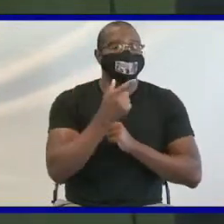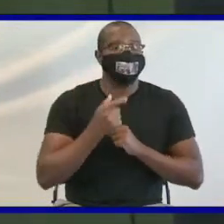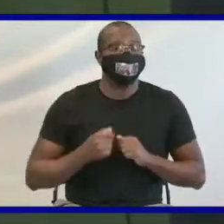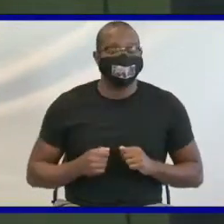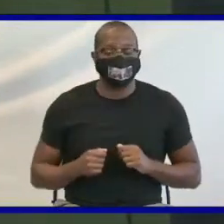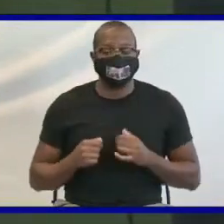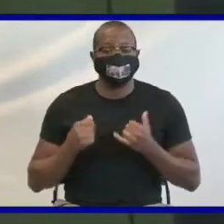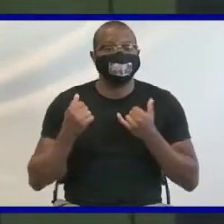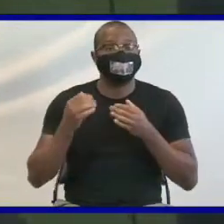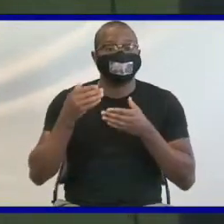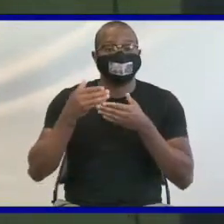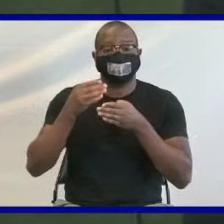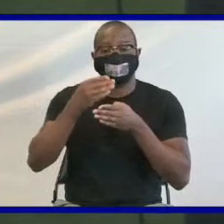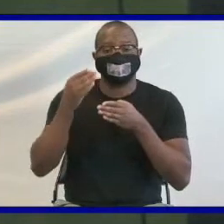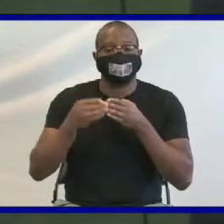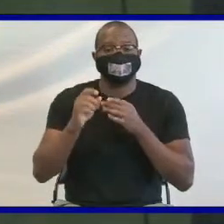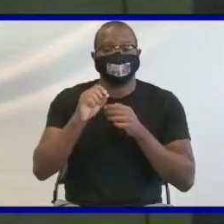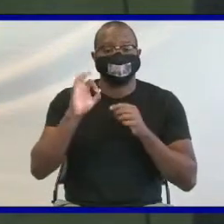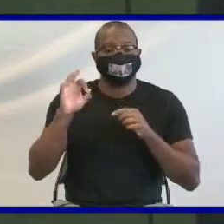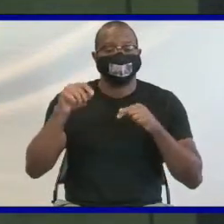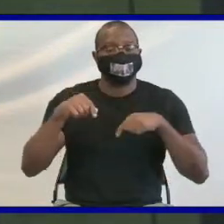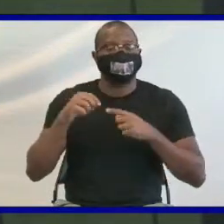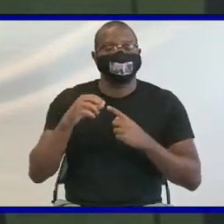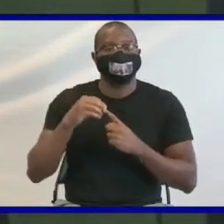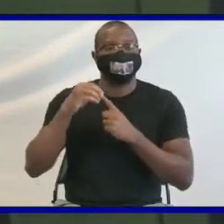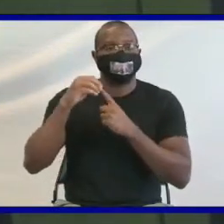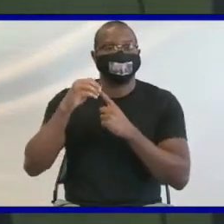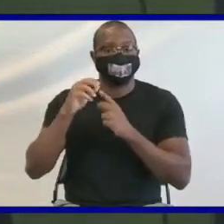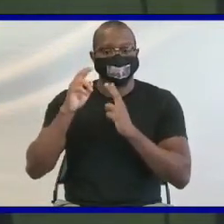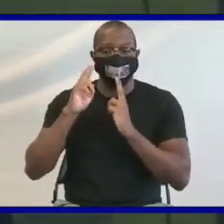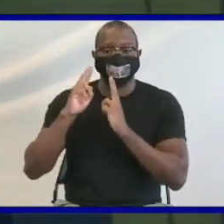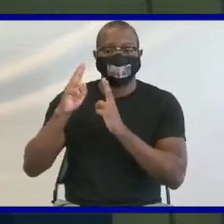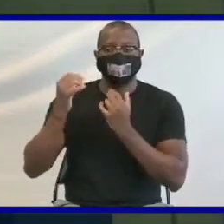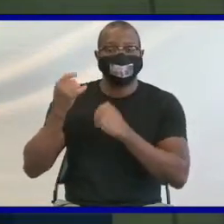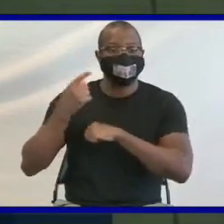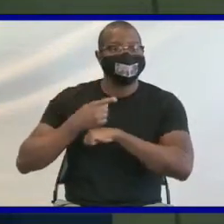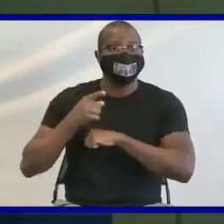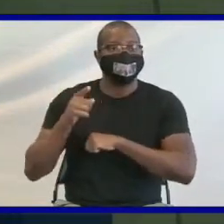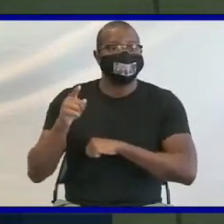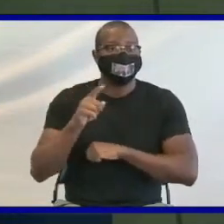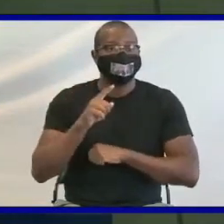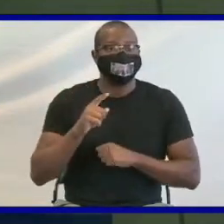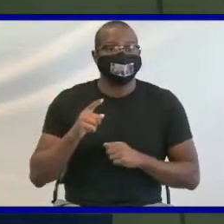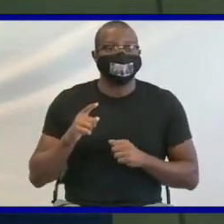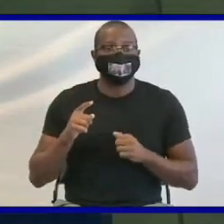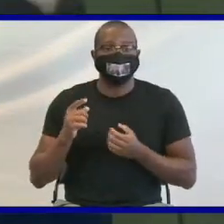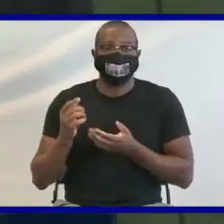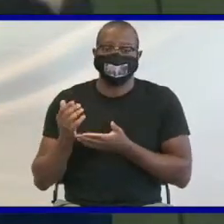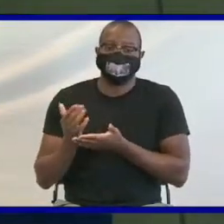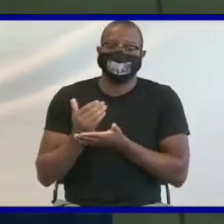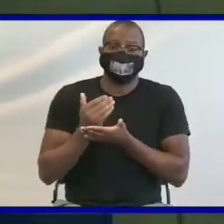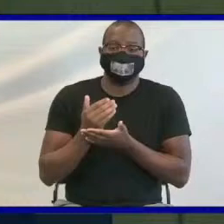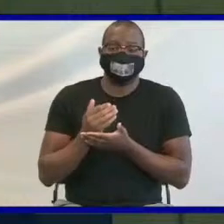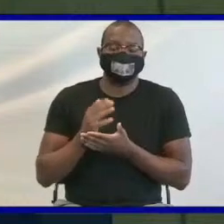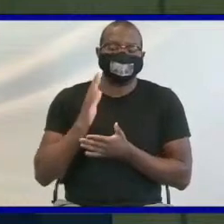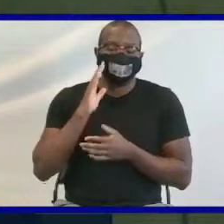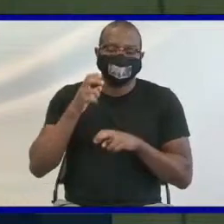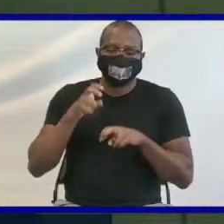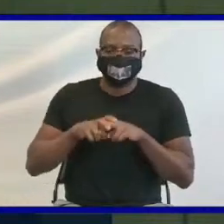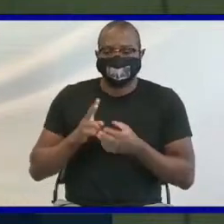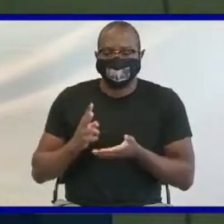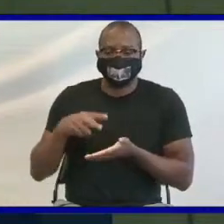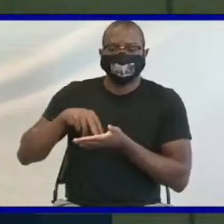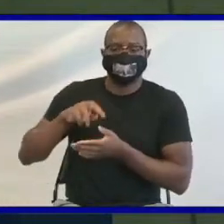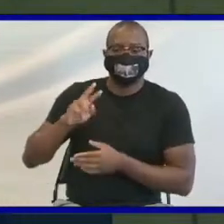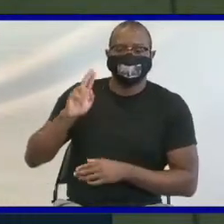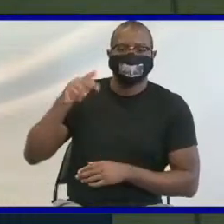As we draw near the end of this special commencement ceremony, a day that you have indeed earned, you will rise from your seat and